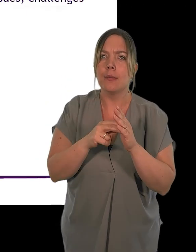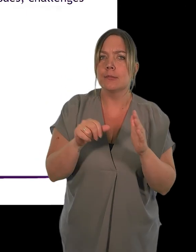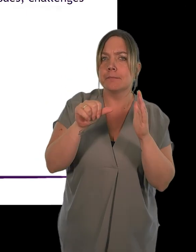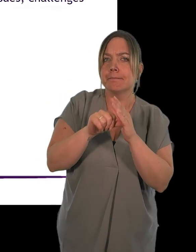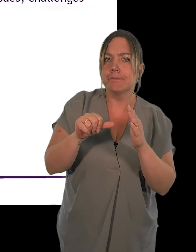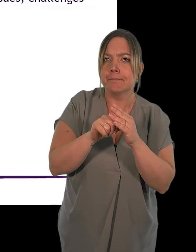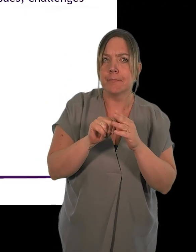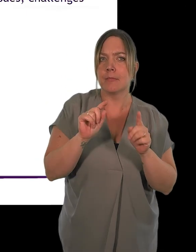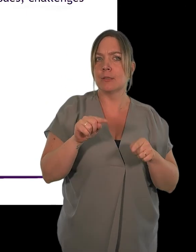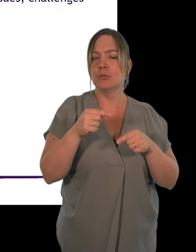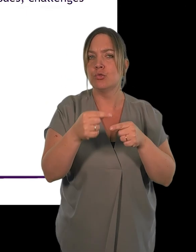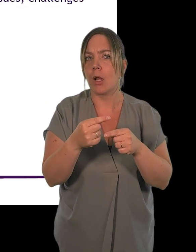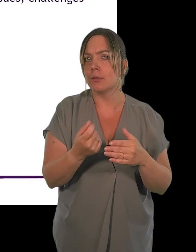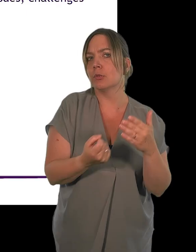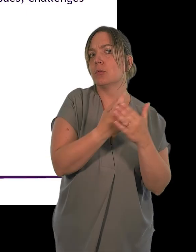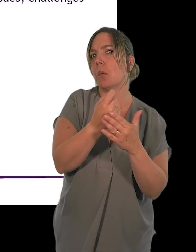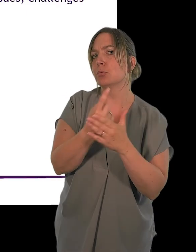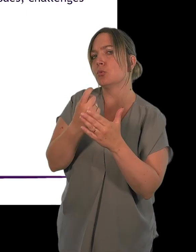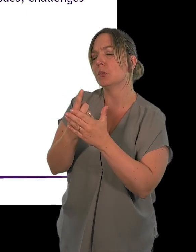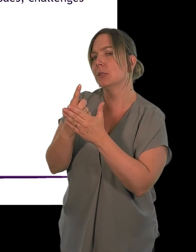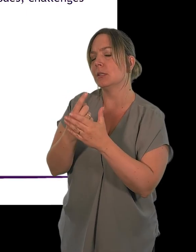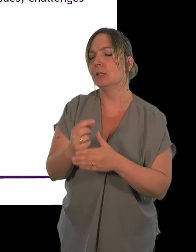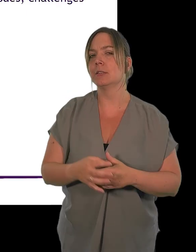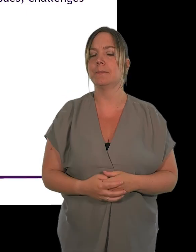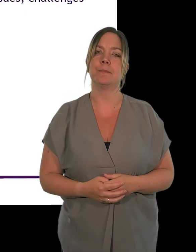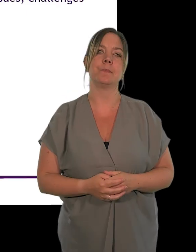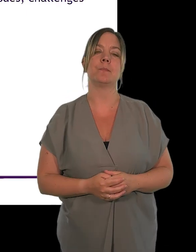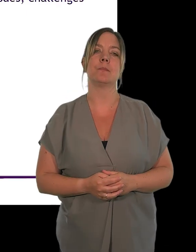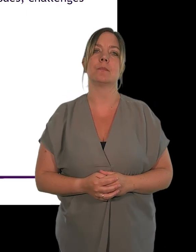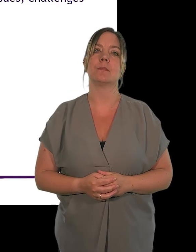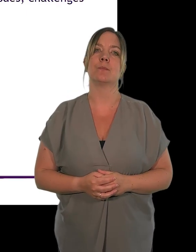issues, challenges and opportunities.